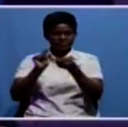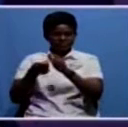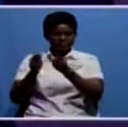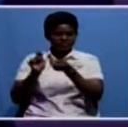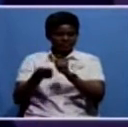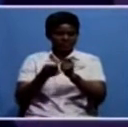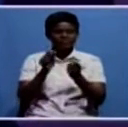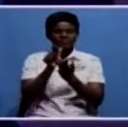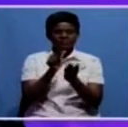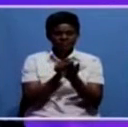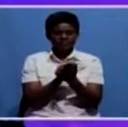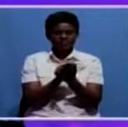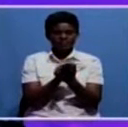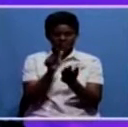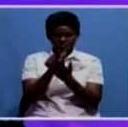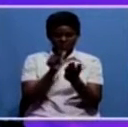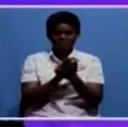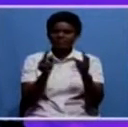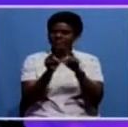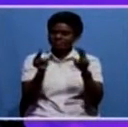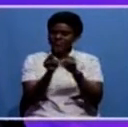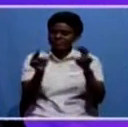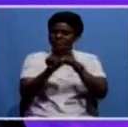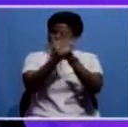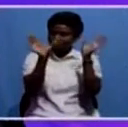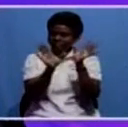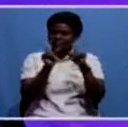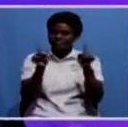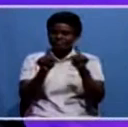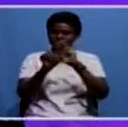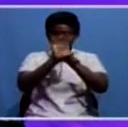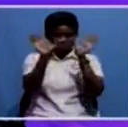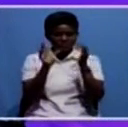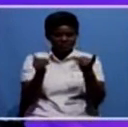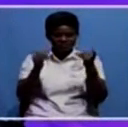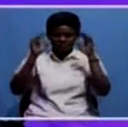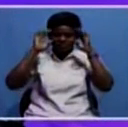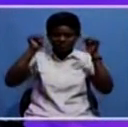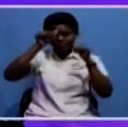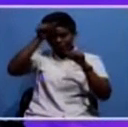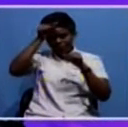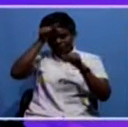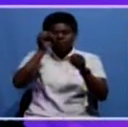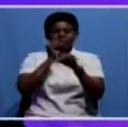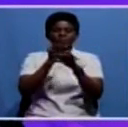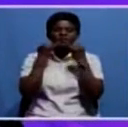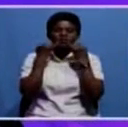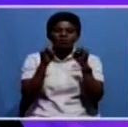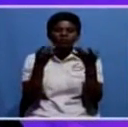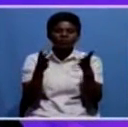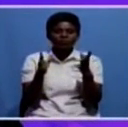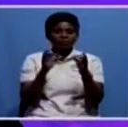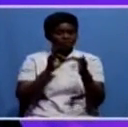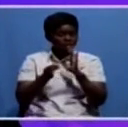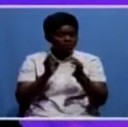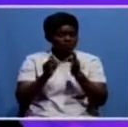FIC, The law is very clear, but clearly, as His Excellency President Edgar Lungu mentioned, if it is not very clear